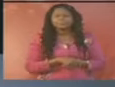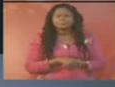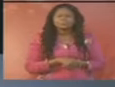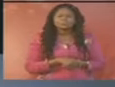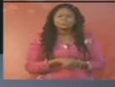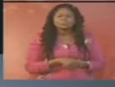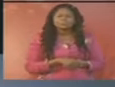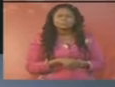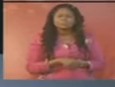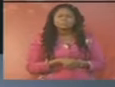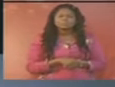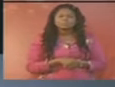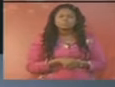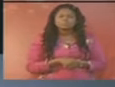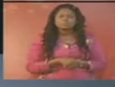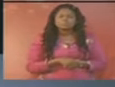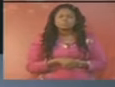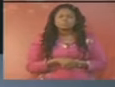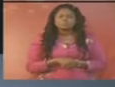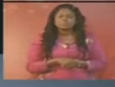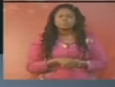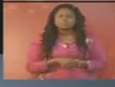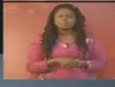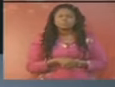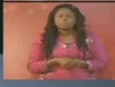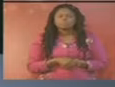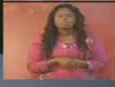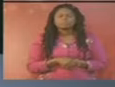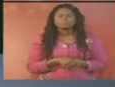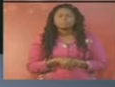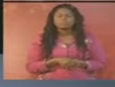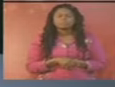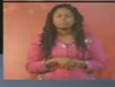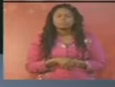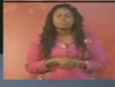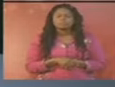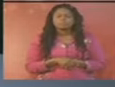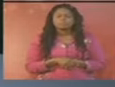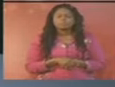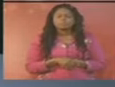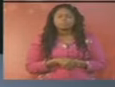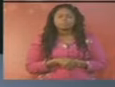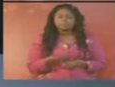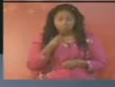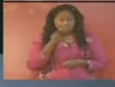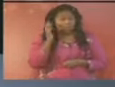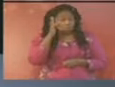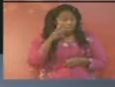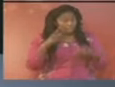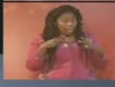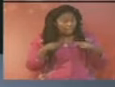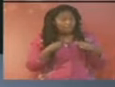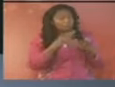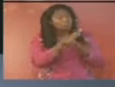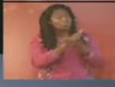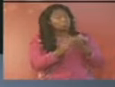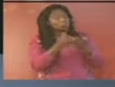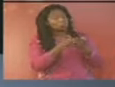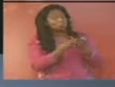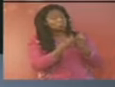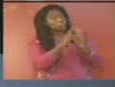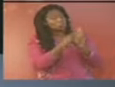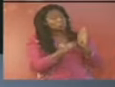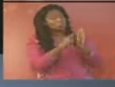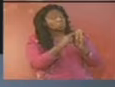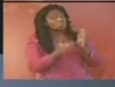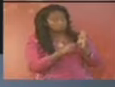be some measures put in place to intervene on gatherings in private property. And I know you mentioned that you are